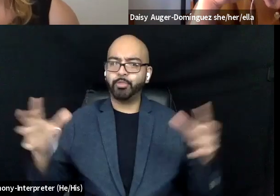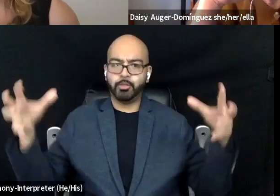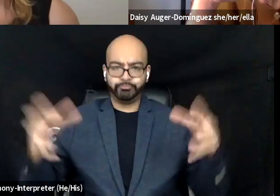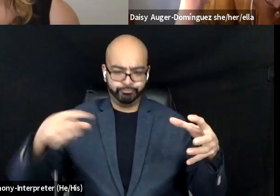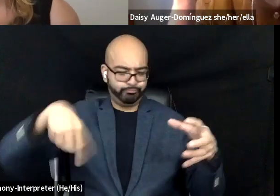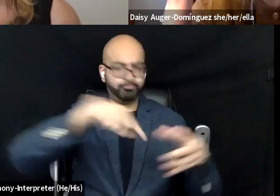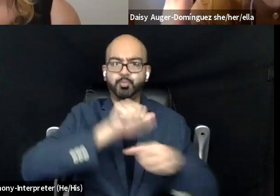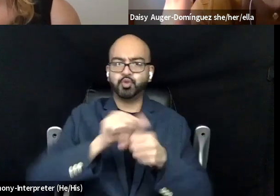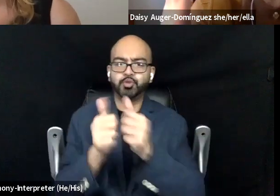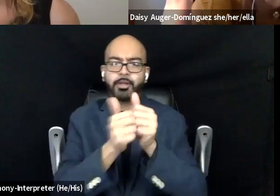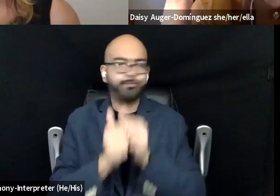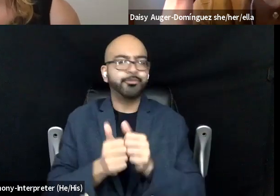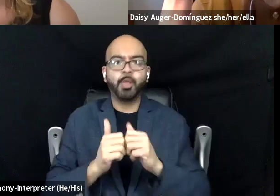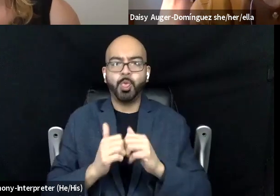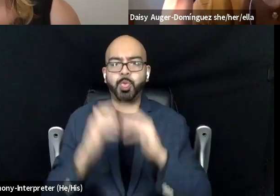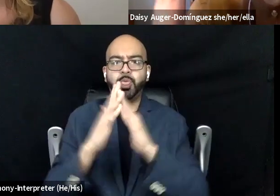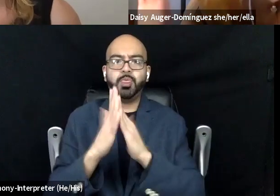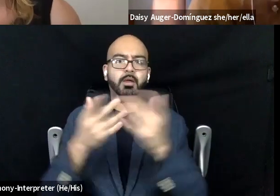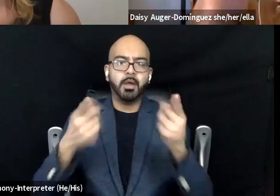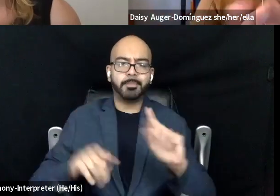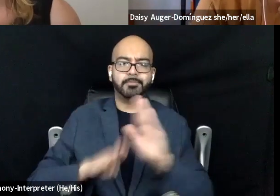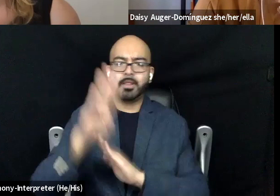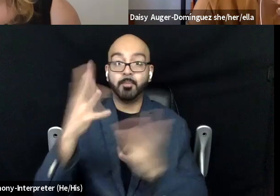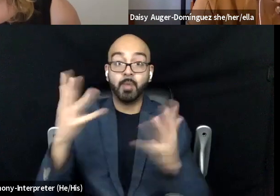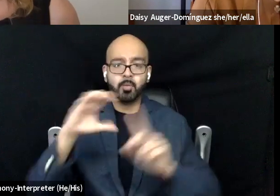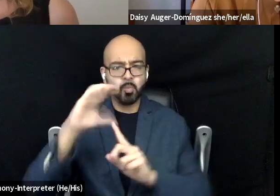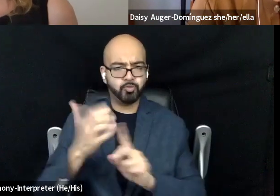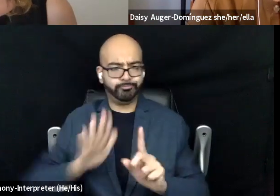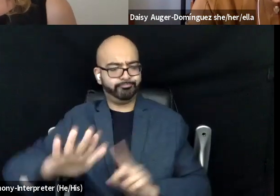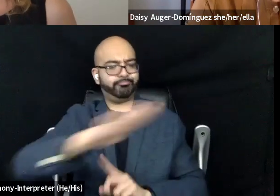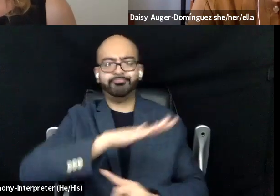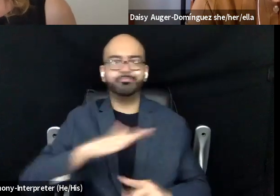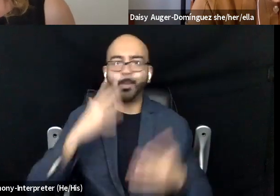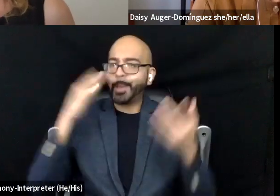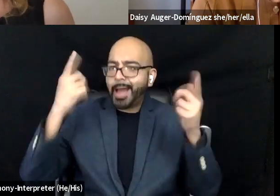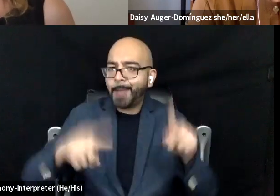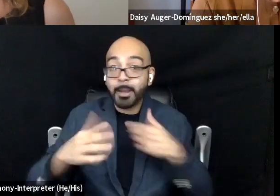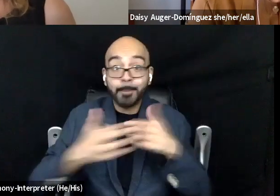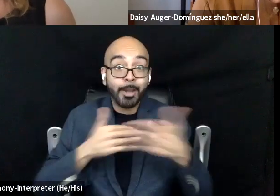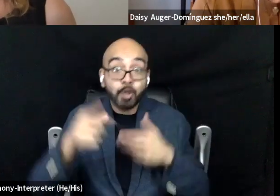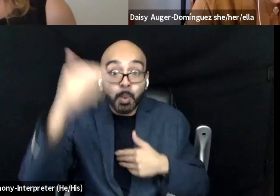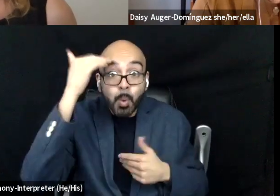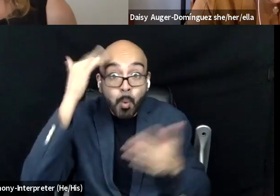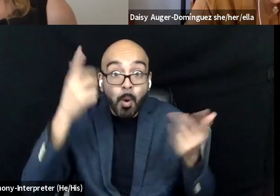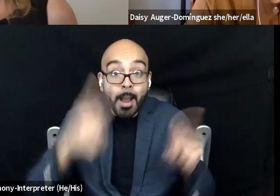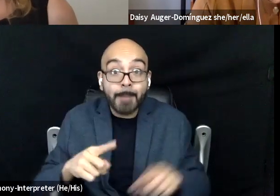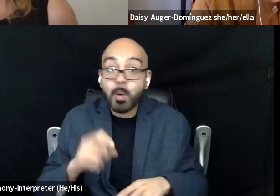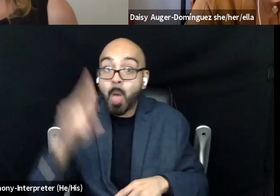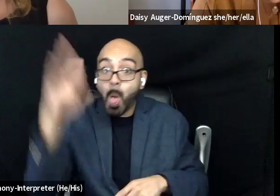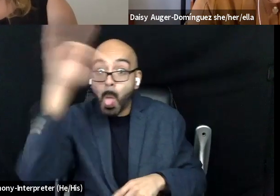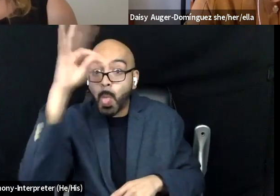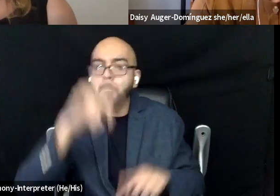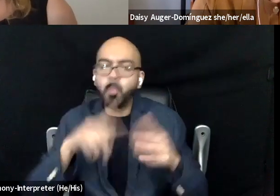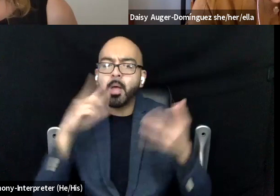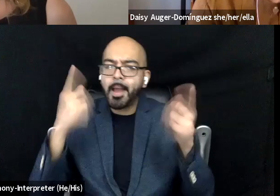for some time. And it happens whether you know it's happening or not. And I think that part of doing this work well is about being